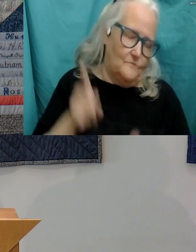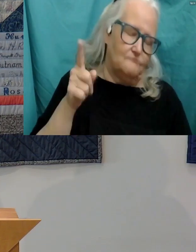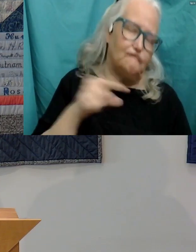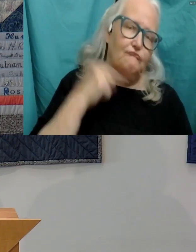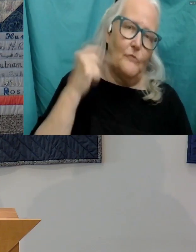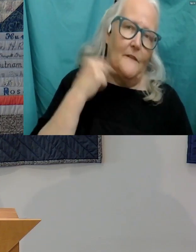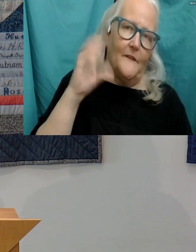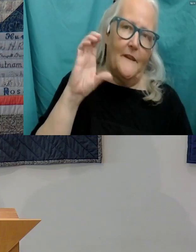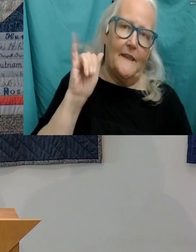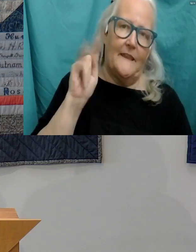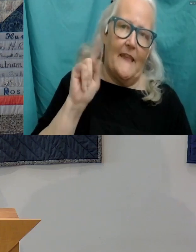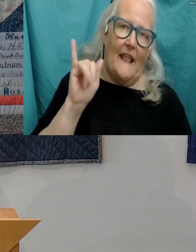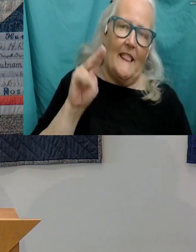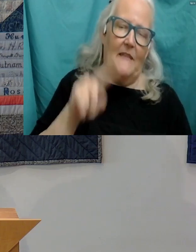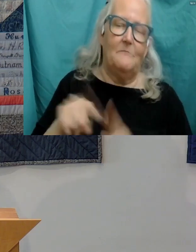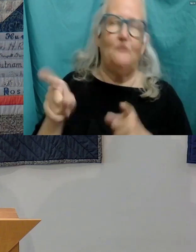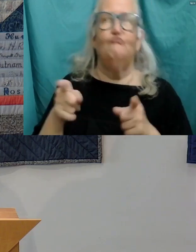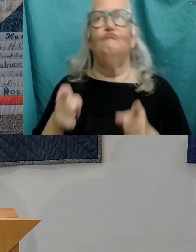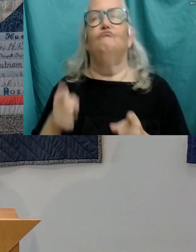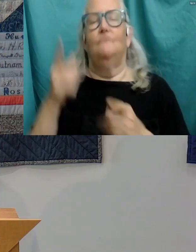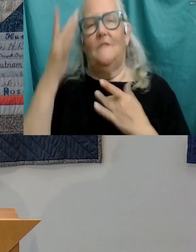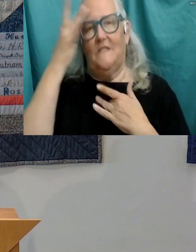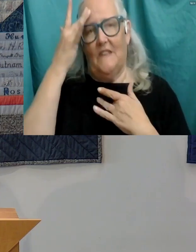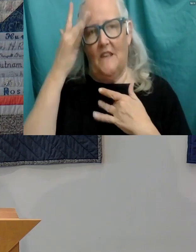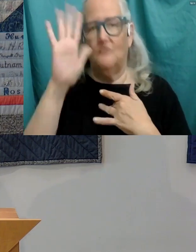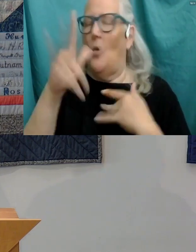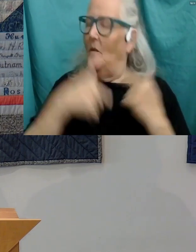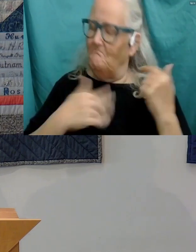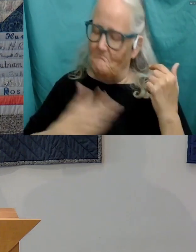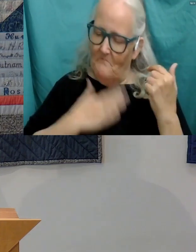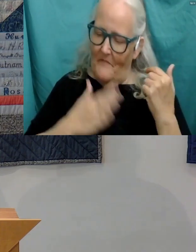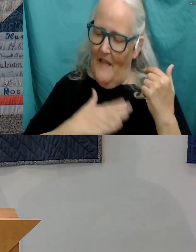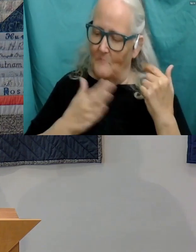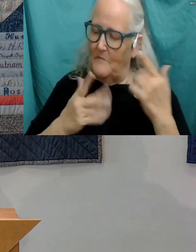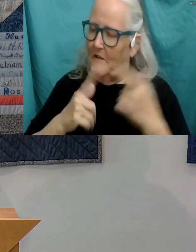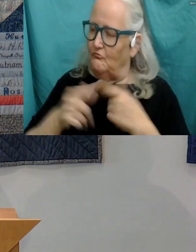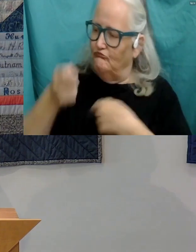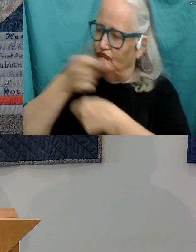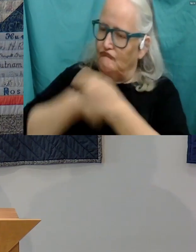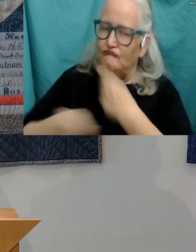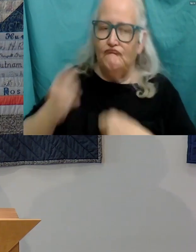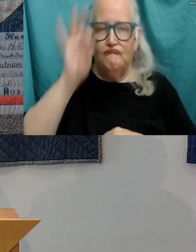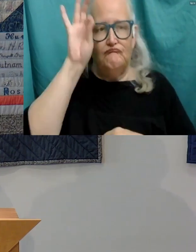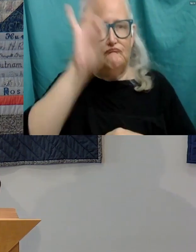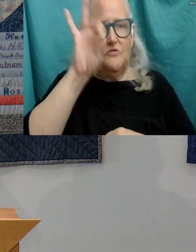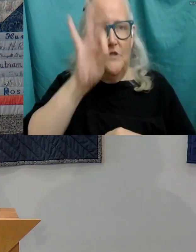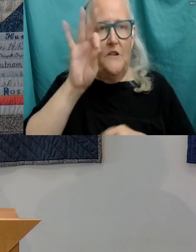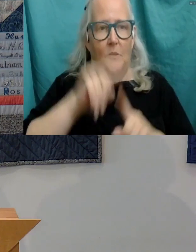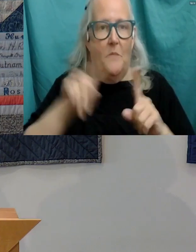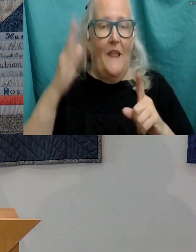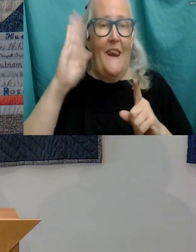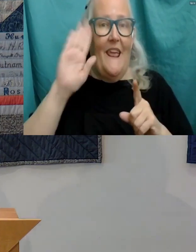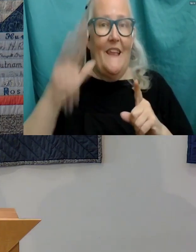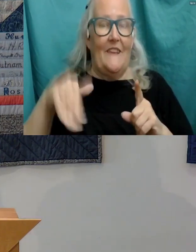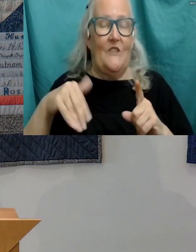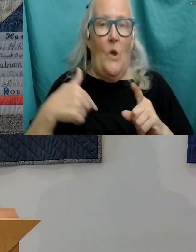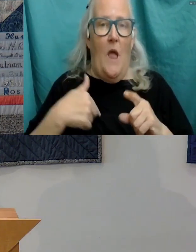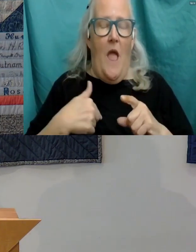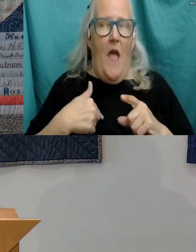today. It's my pleasure to preach it in her stead, but I know that I will not hold a candle to what she could have